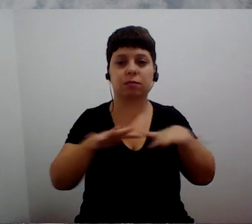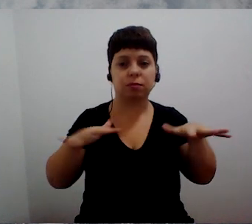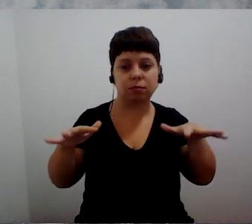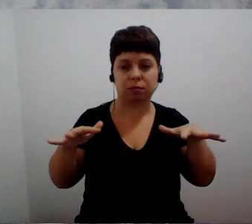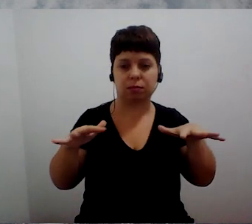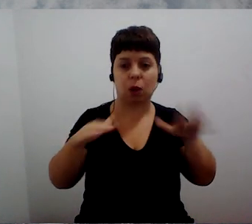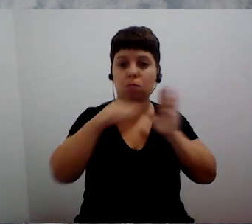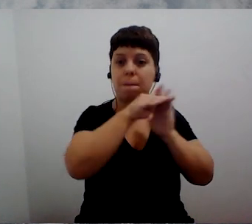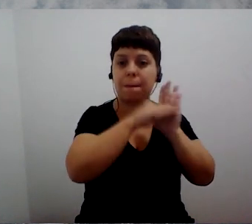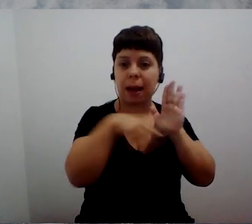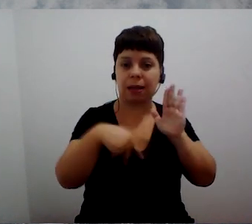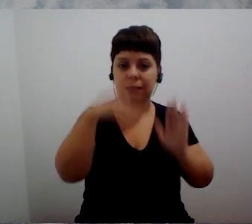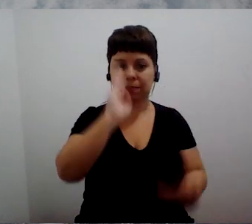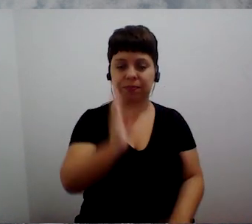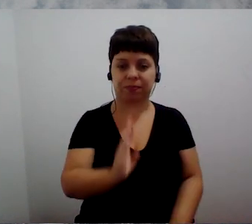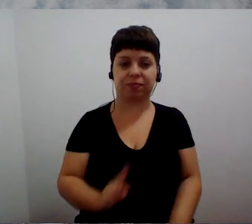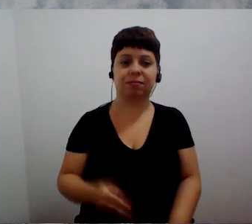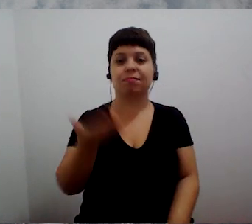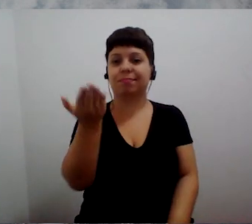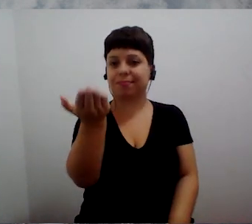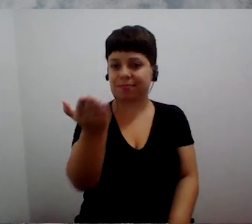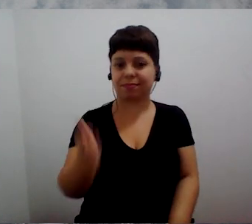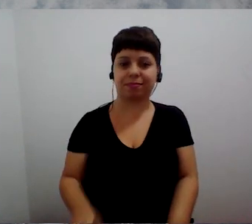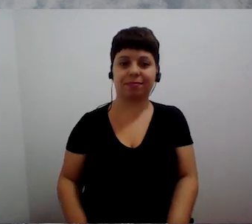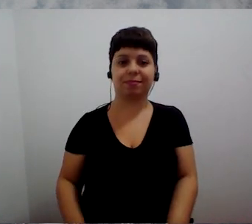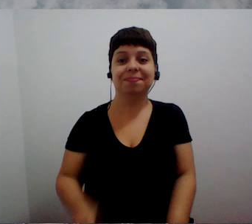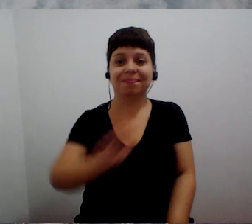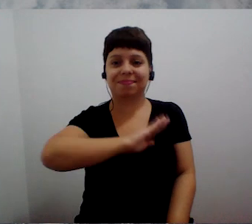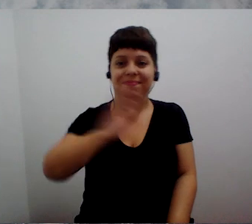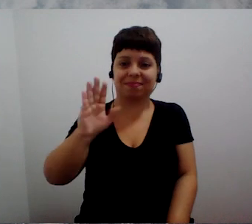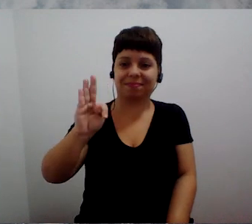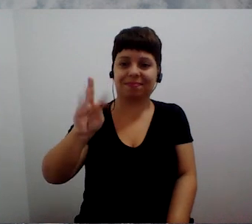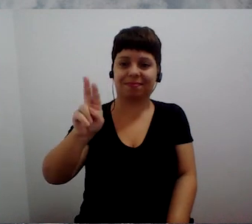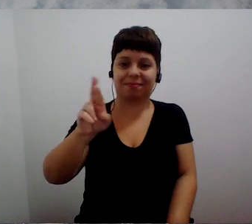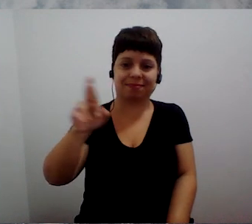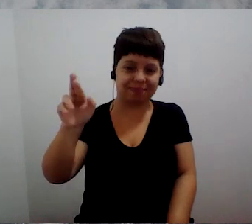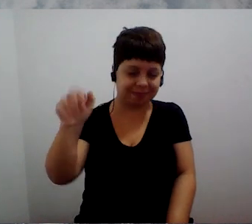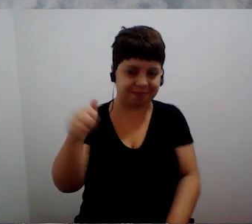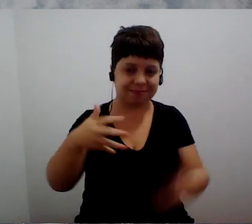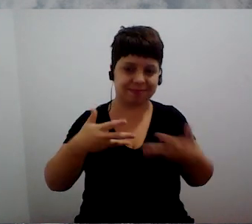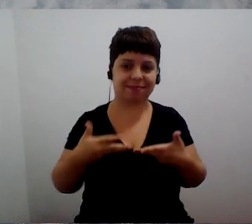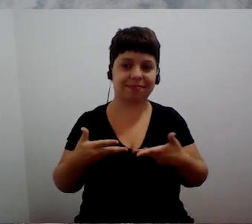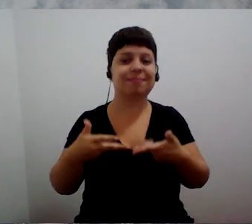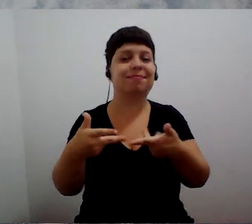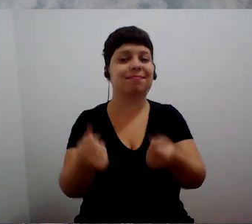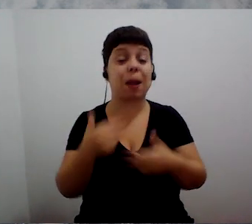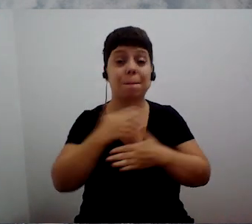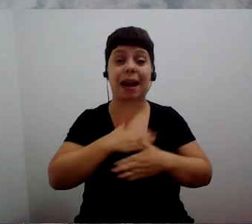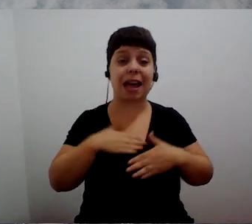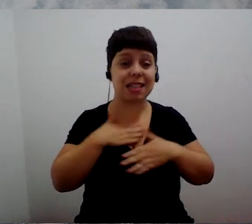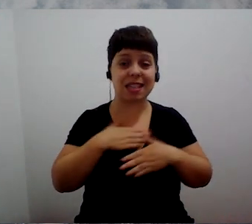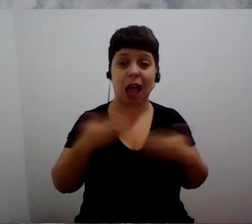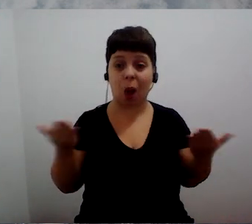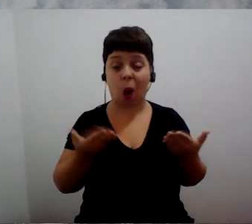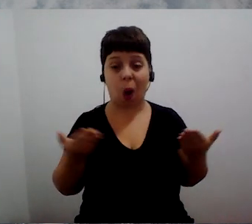Brazil. Karen, the floor is yours. Thank you, Tuha, so much for this invitation. It's a great pleasure to be with